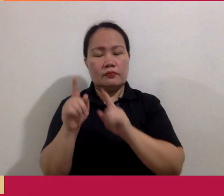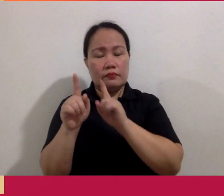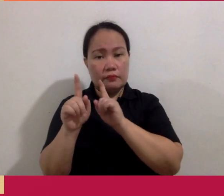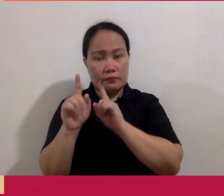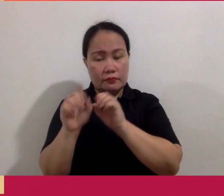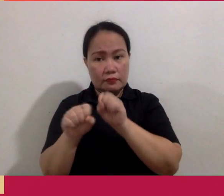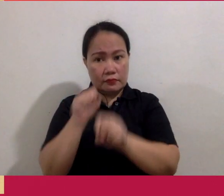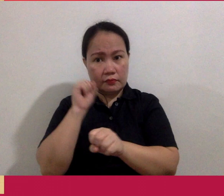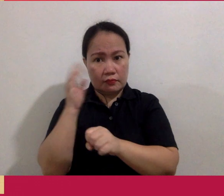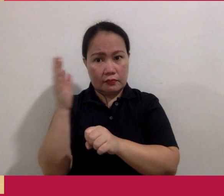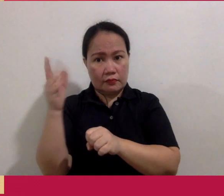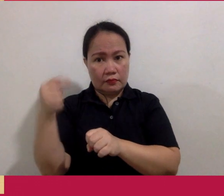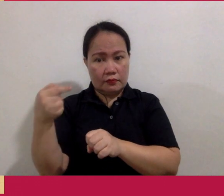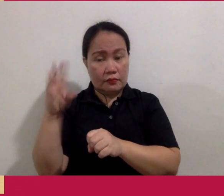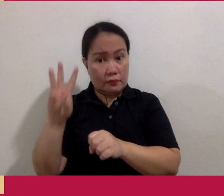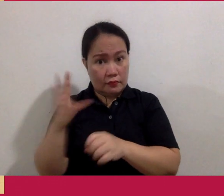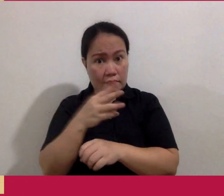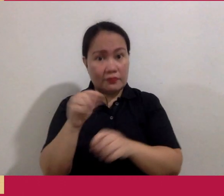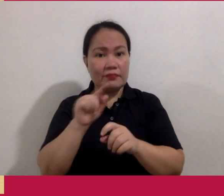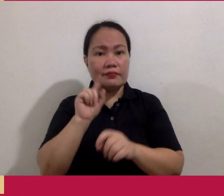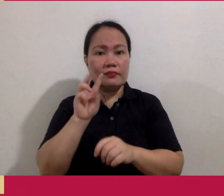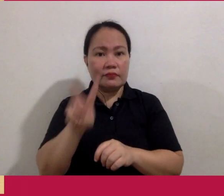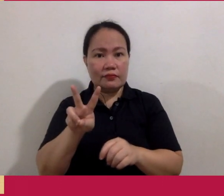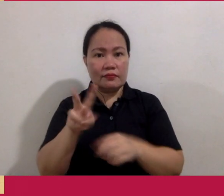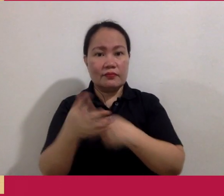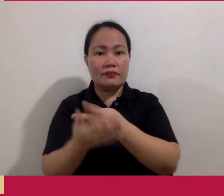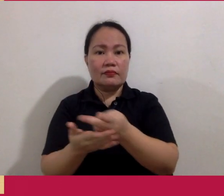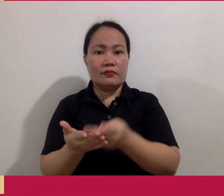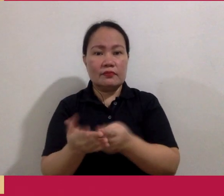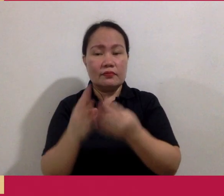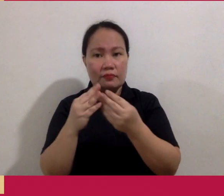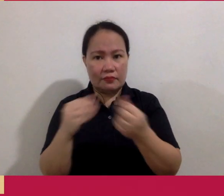is a part of a solution.